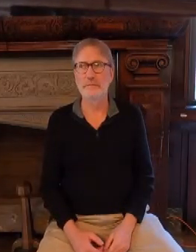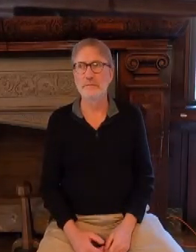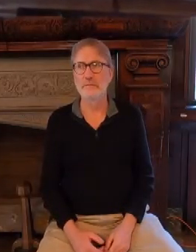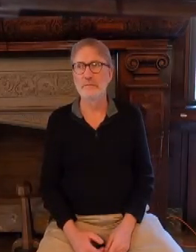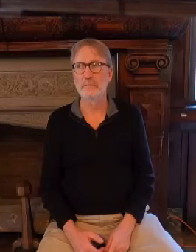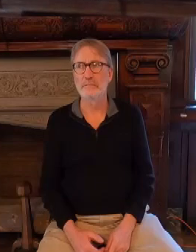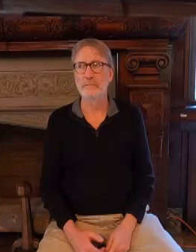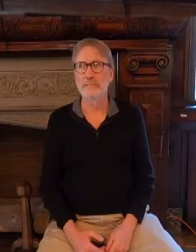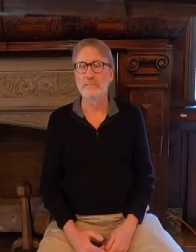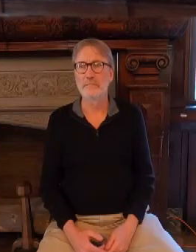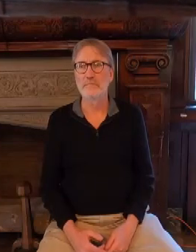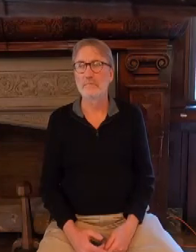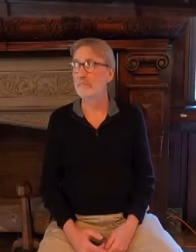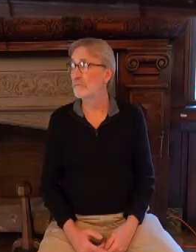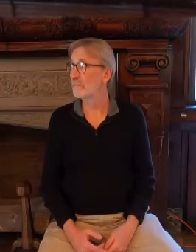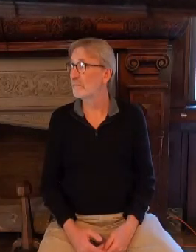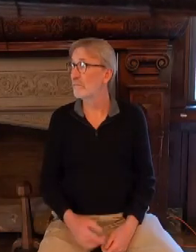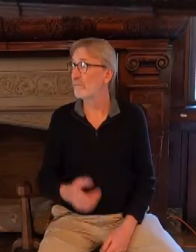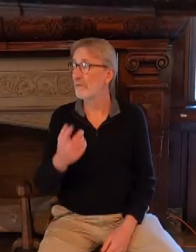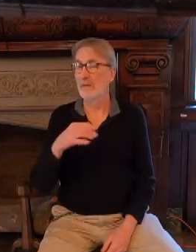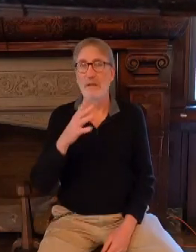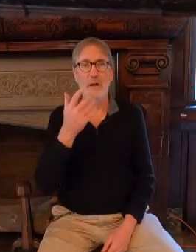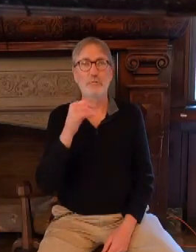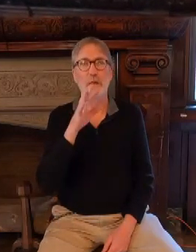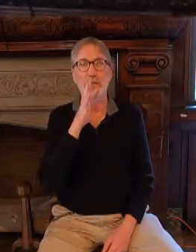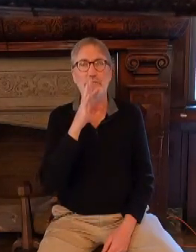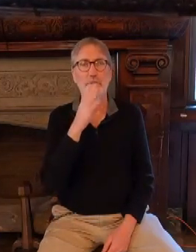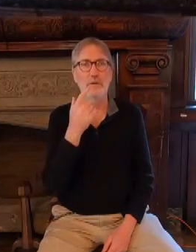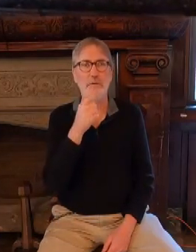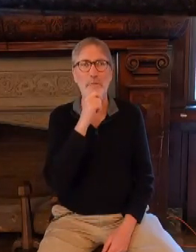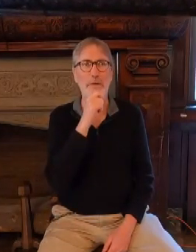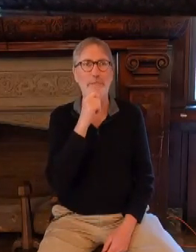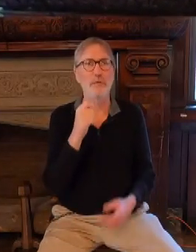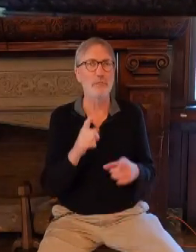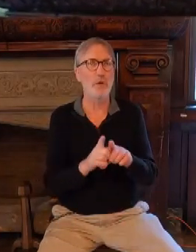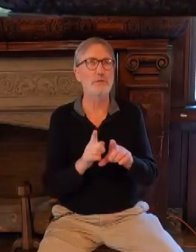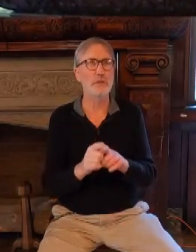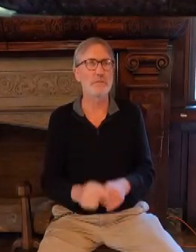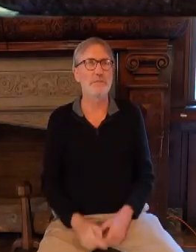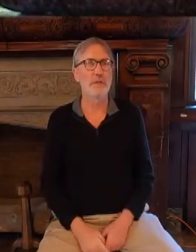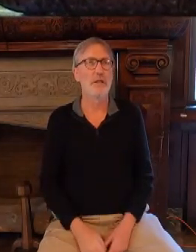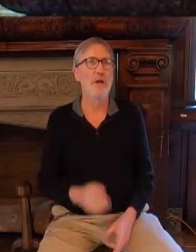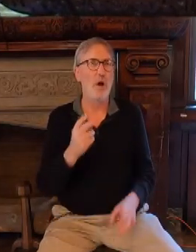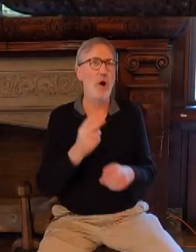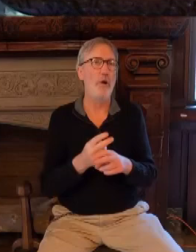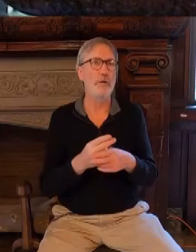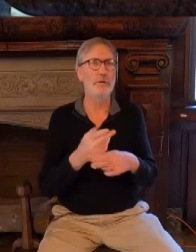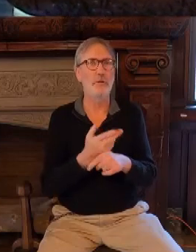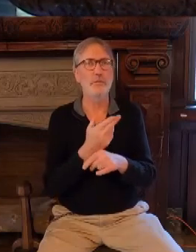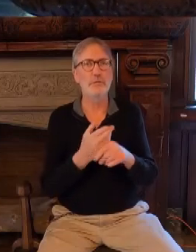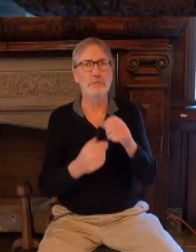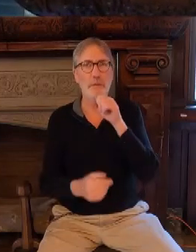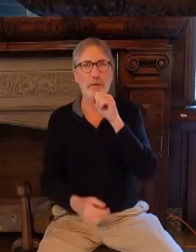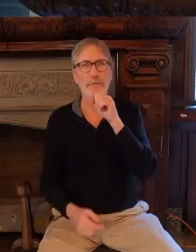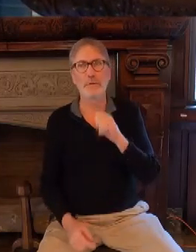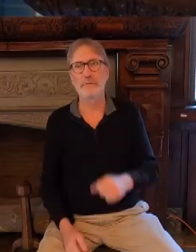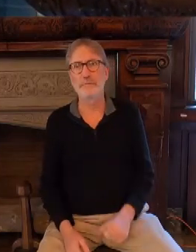Yes. I'll do my best. I'm also going to try to hold this mic, Rebecca. So don't let me know. This is hard for me to keeping the mic here.